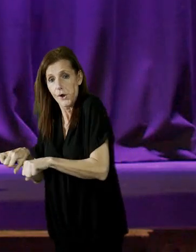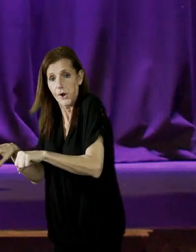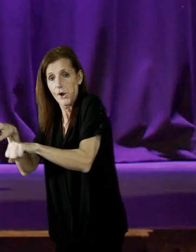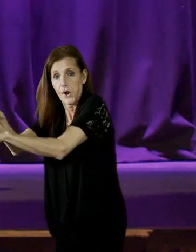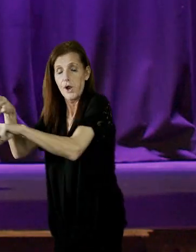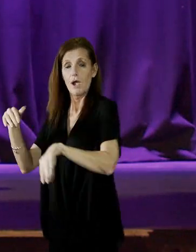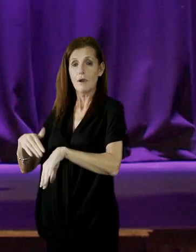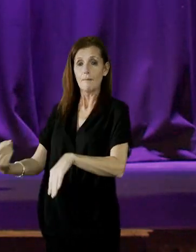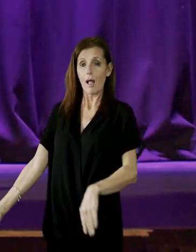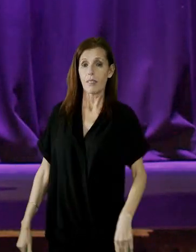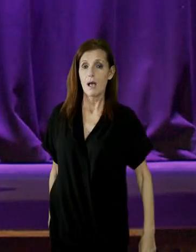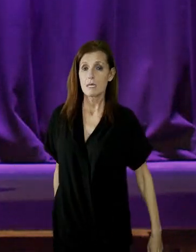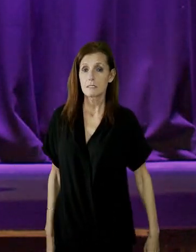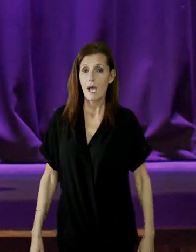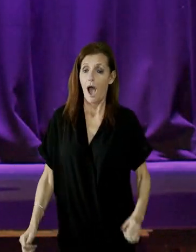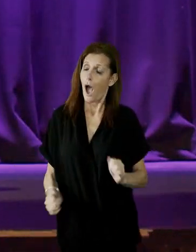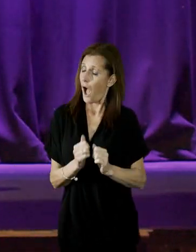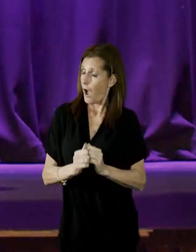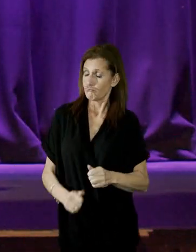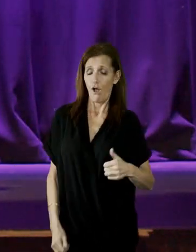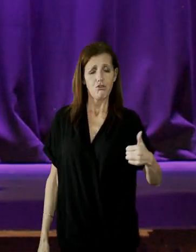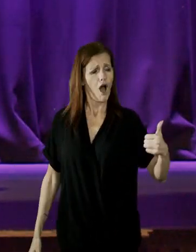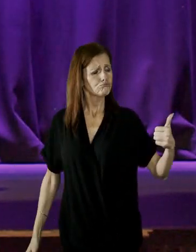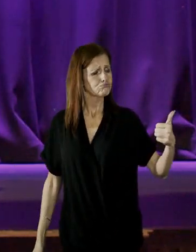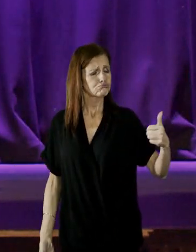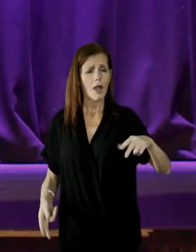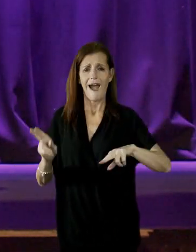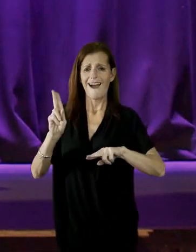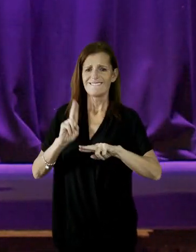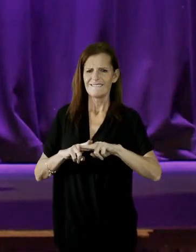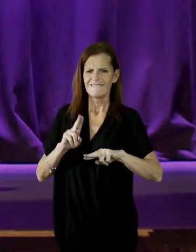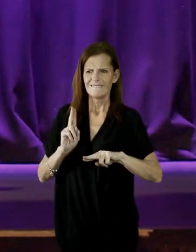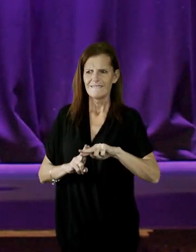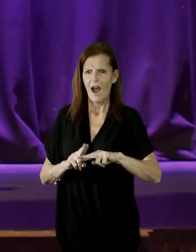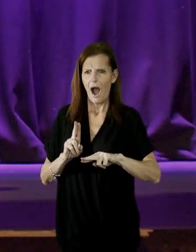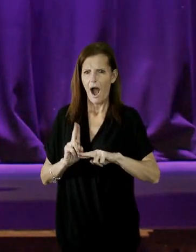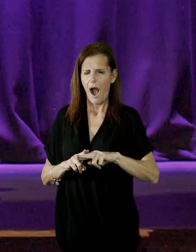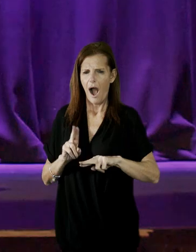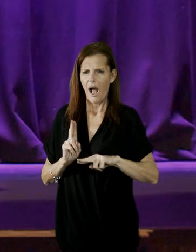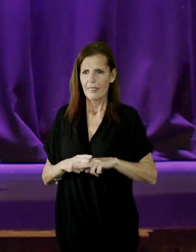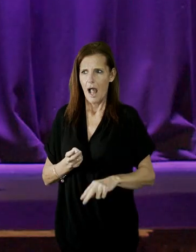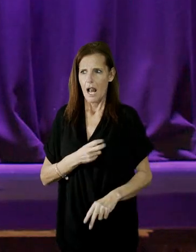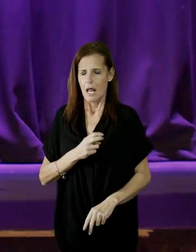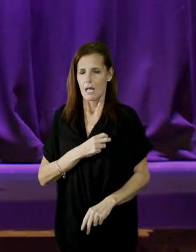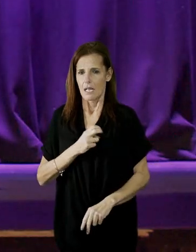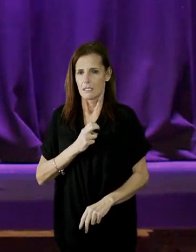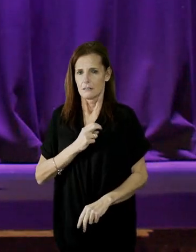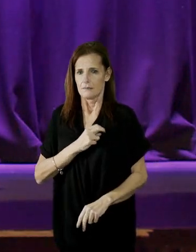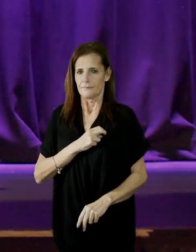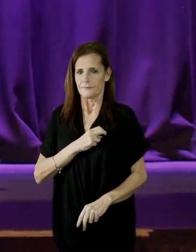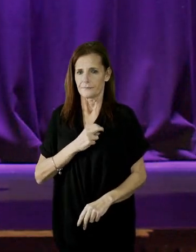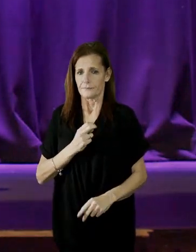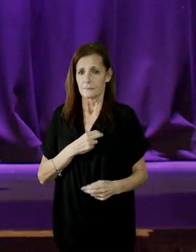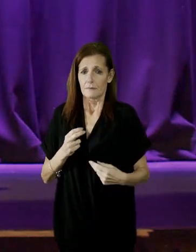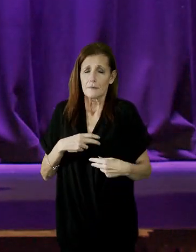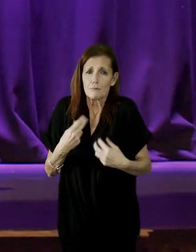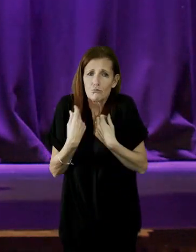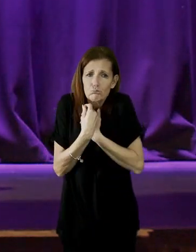very calm about the whole situation. My dad, however, was so nervous. I remember Friday morning, I was on the couch in a blanket, shivering.